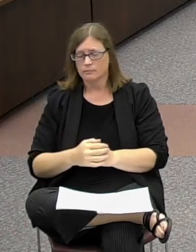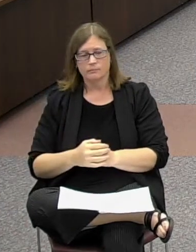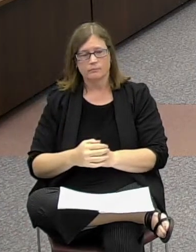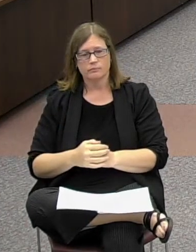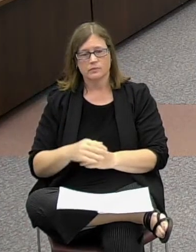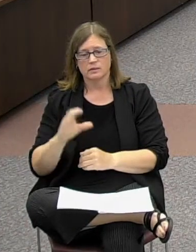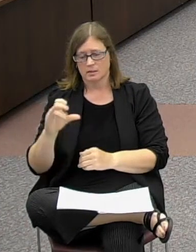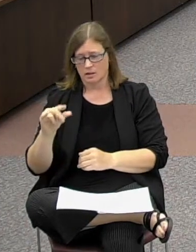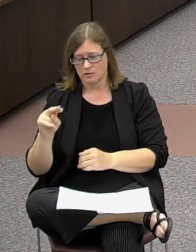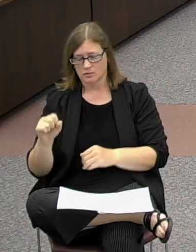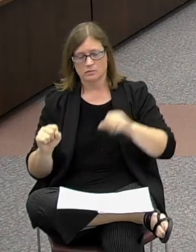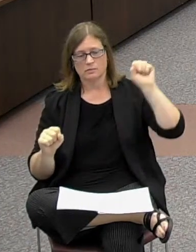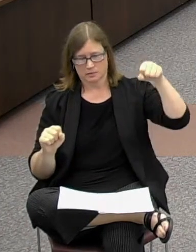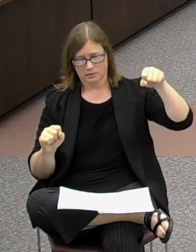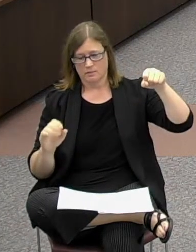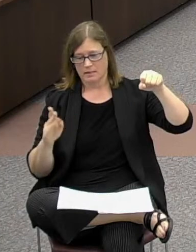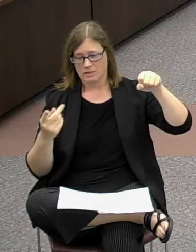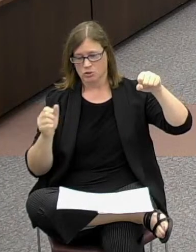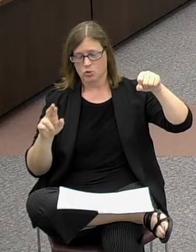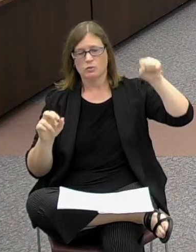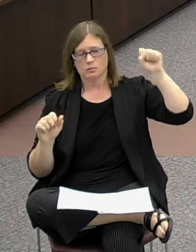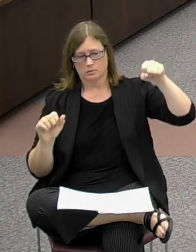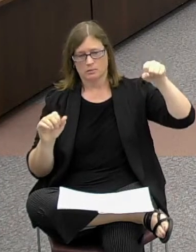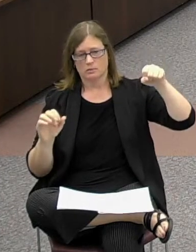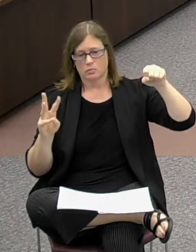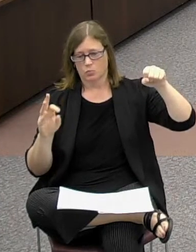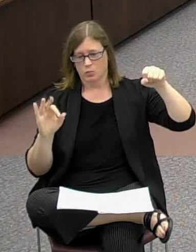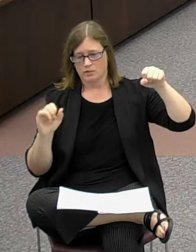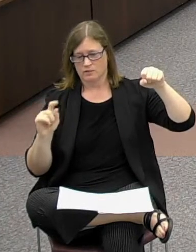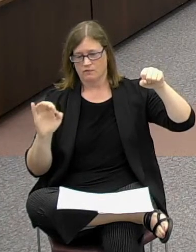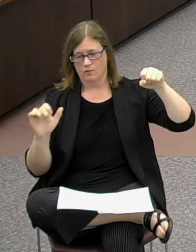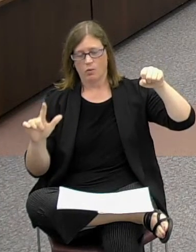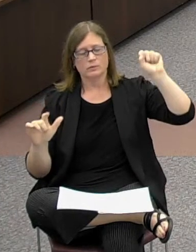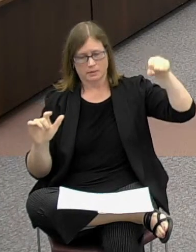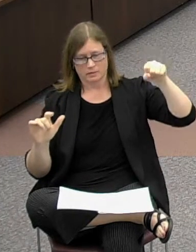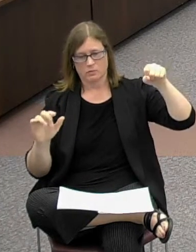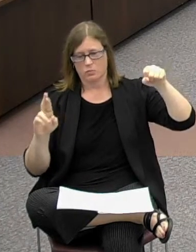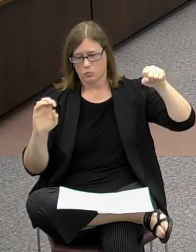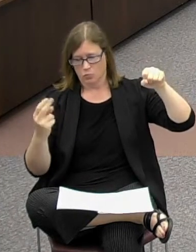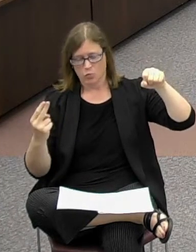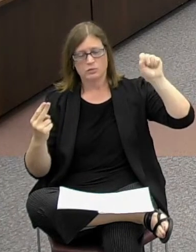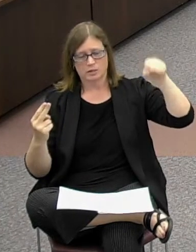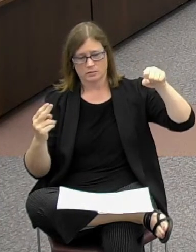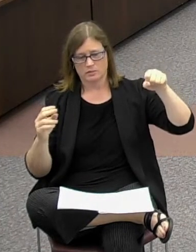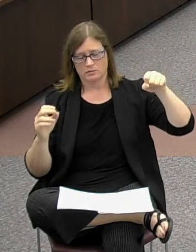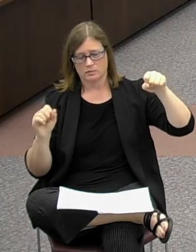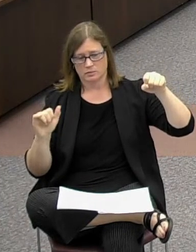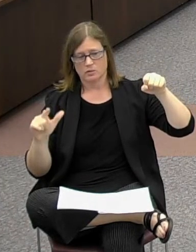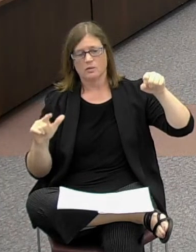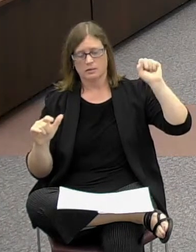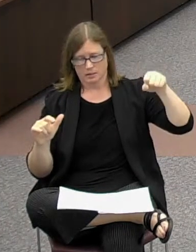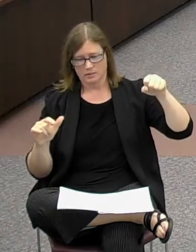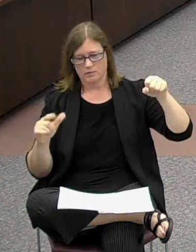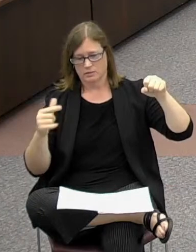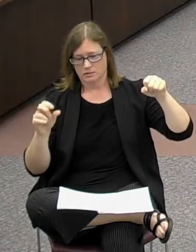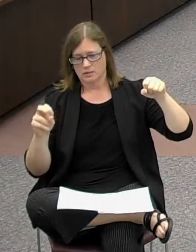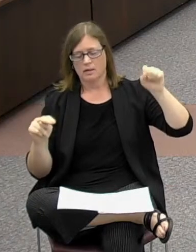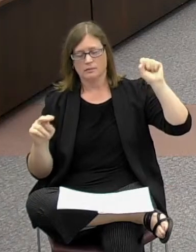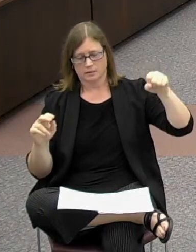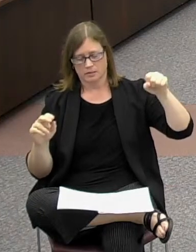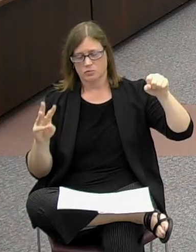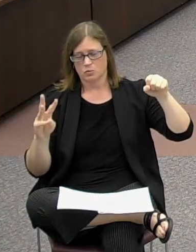Howard Collins? Yes. Dr. Baxter? Yes. Mr. Westfall? Yes. Ms. Roach? Yes. Ms. Zine? Yes. Ms. Glan? Yes. Mr.